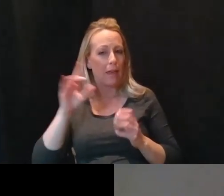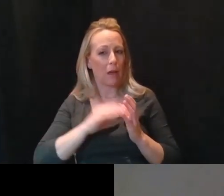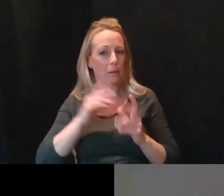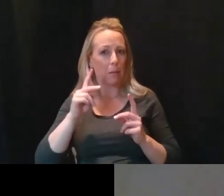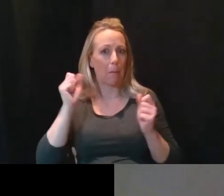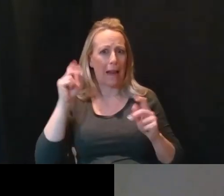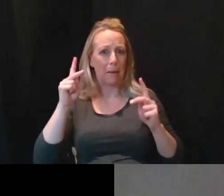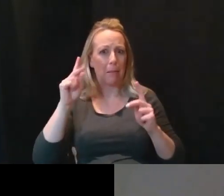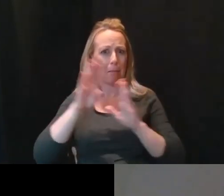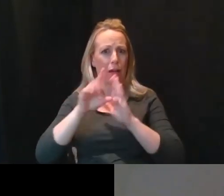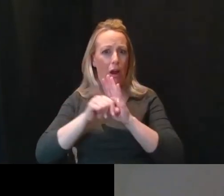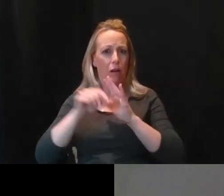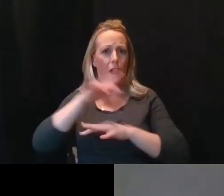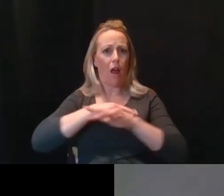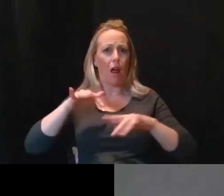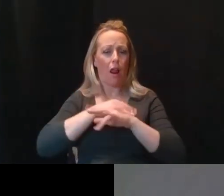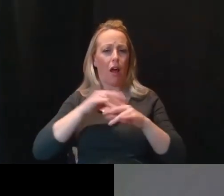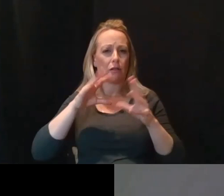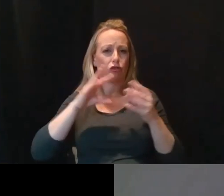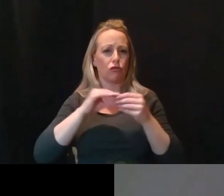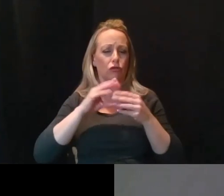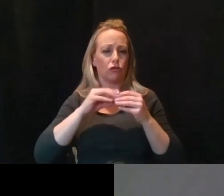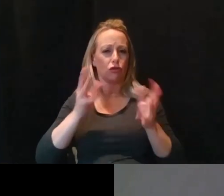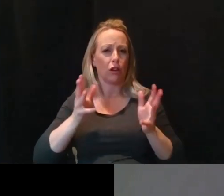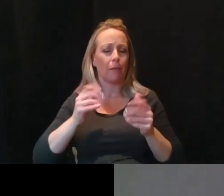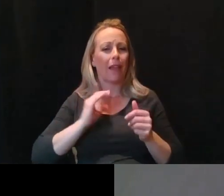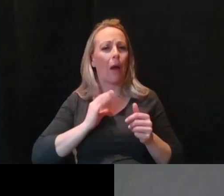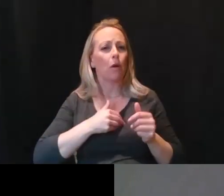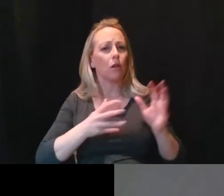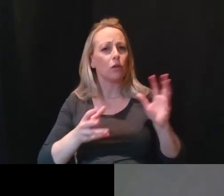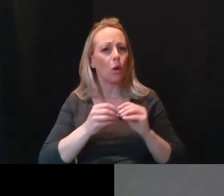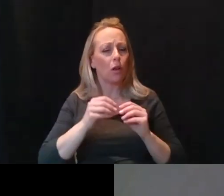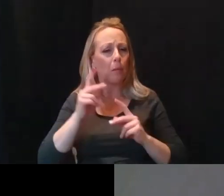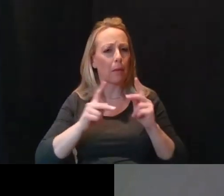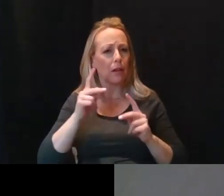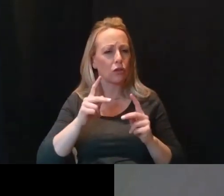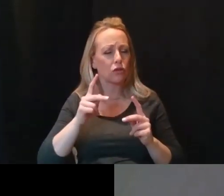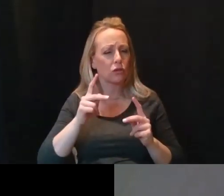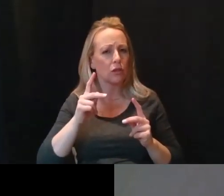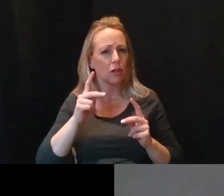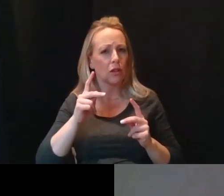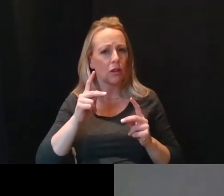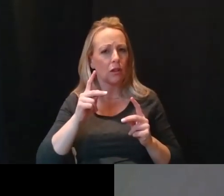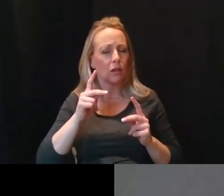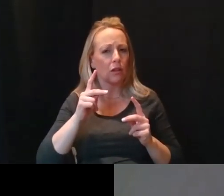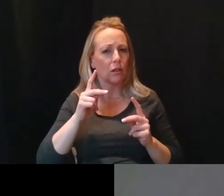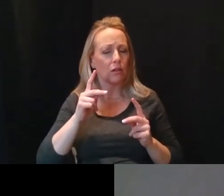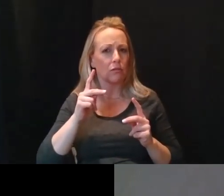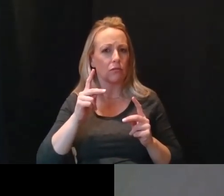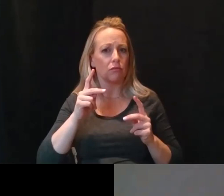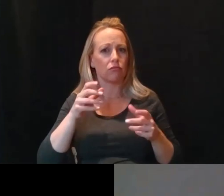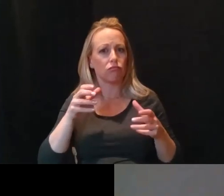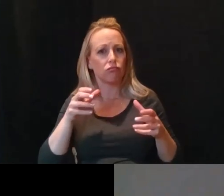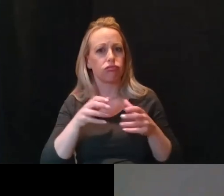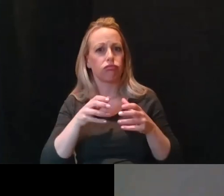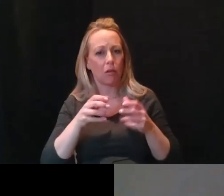imagine, our total population is 143,000 people. So this is the bulk of our